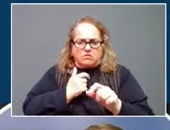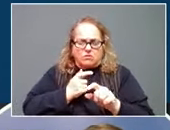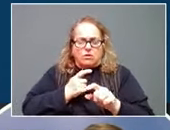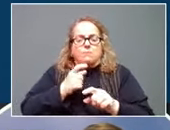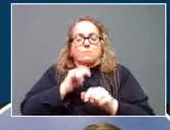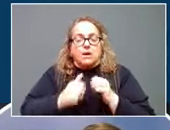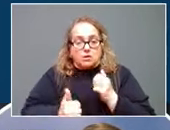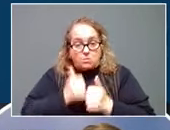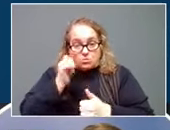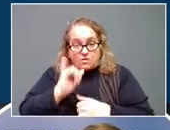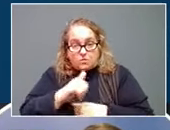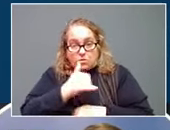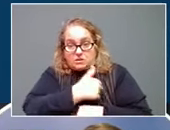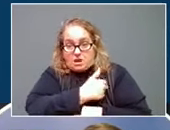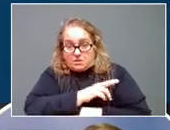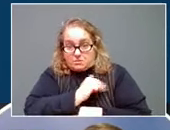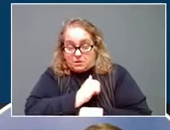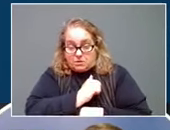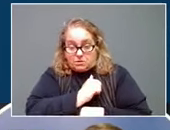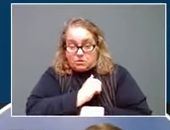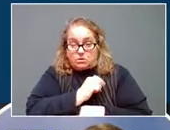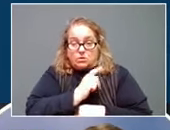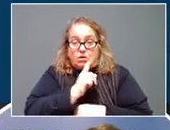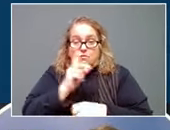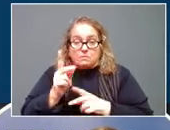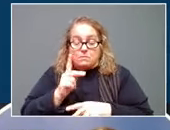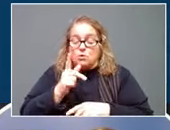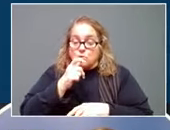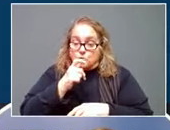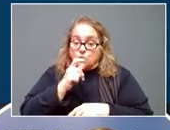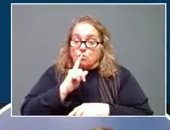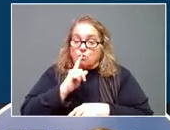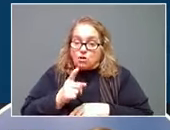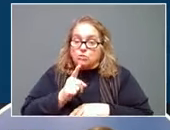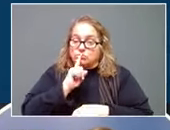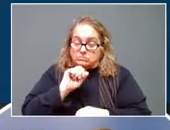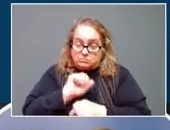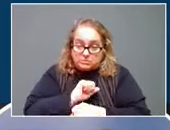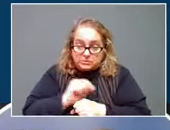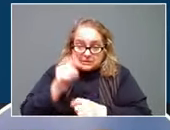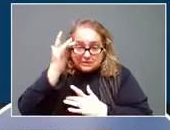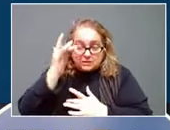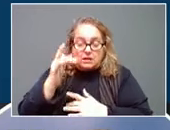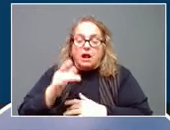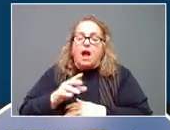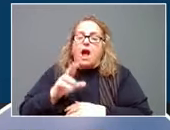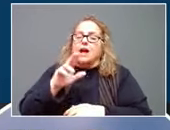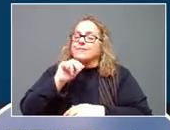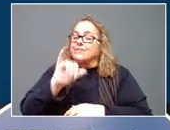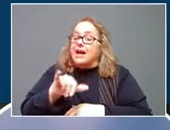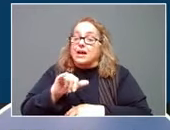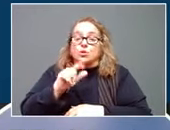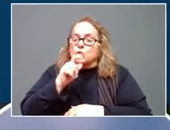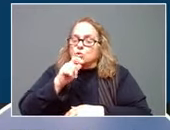these hospitalizations for people who are truly sick are unvaccinated